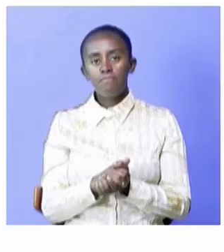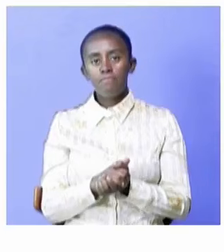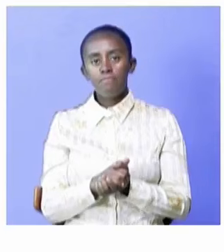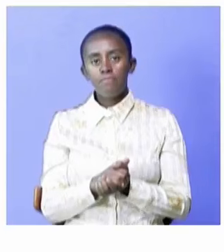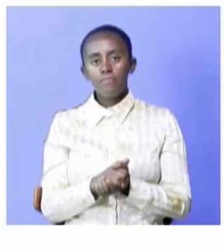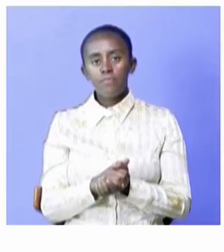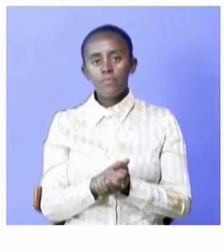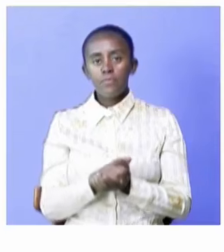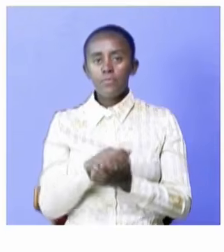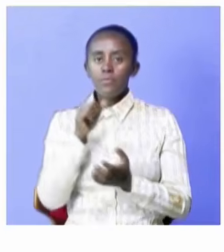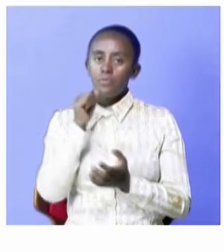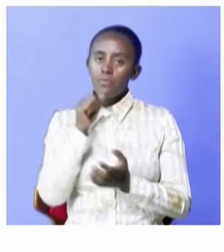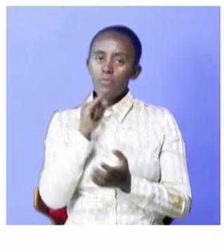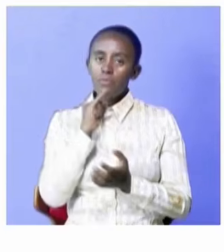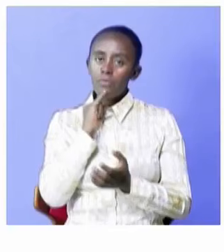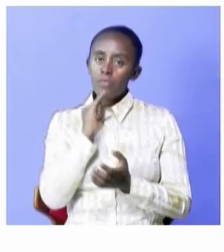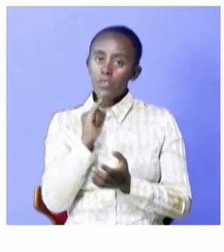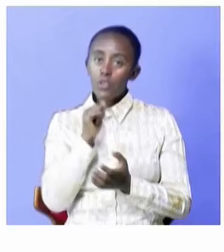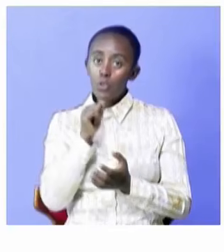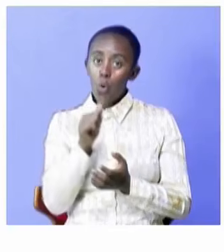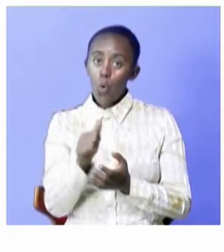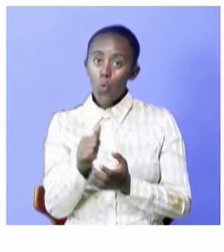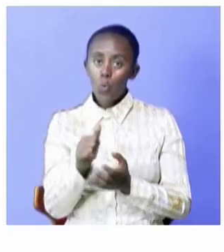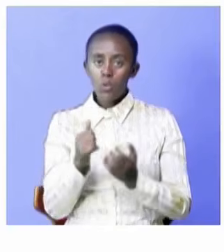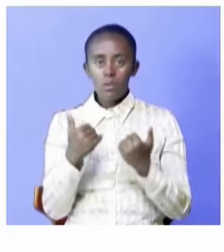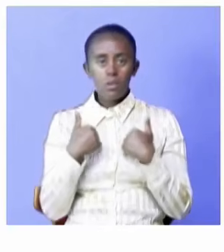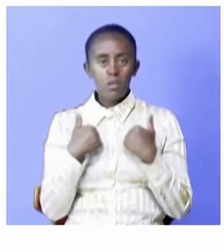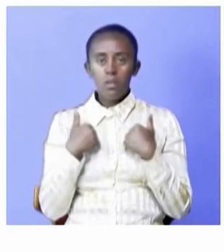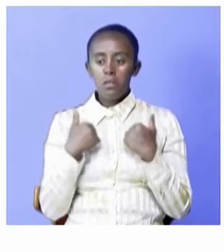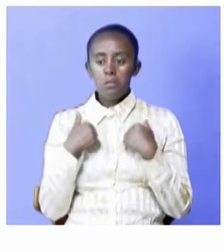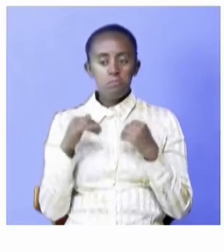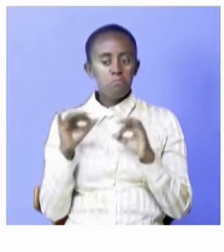she is not here.